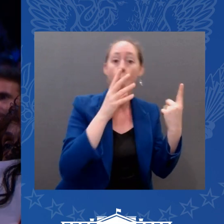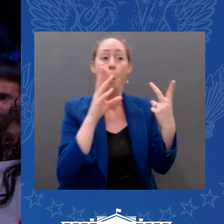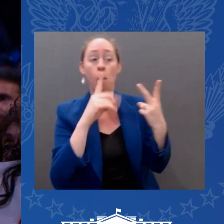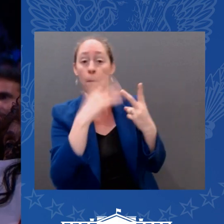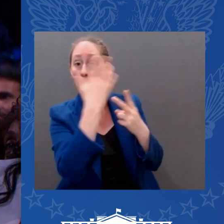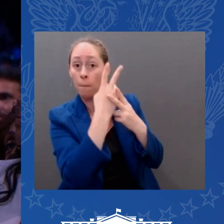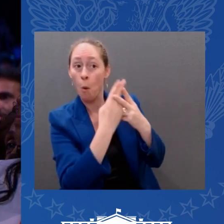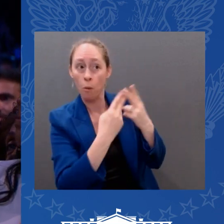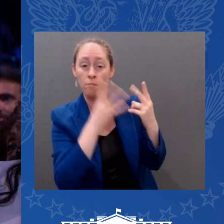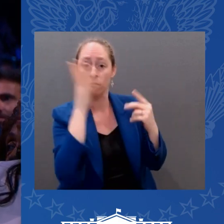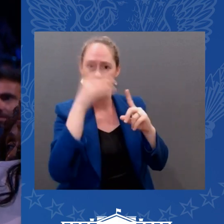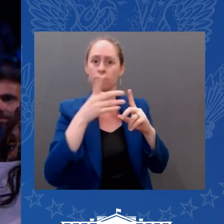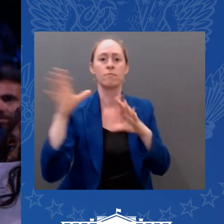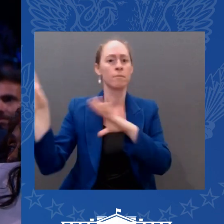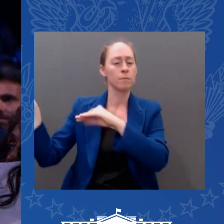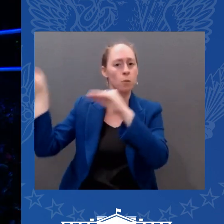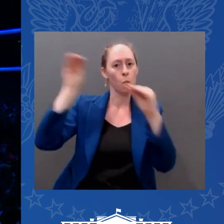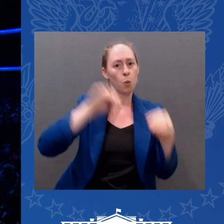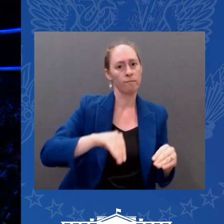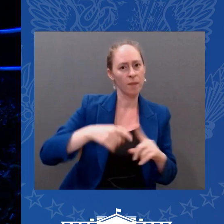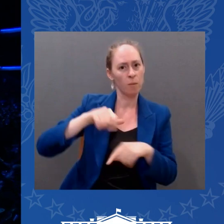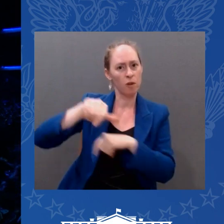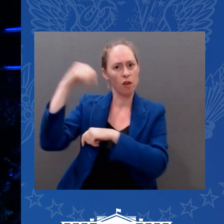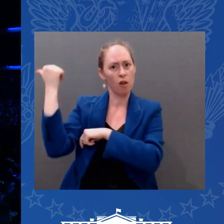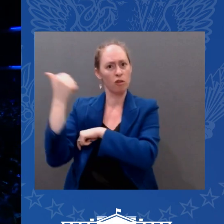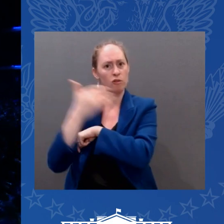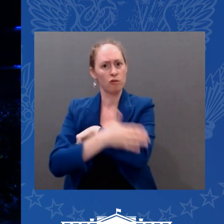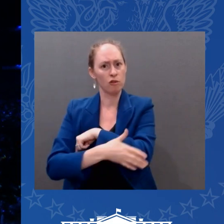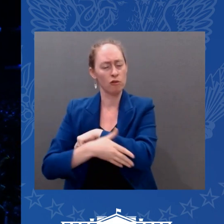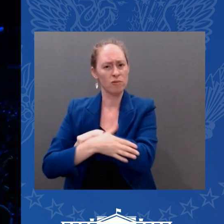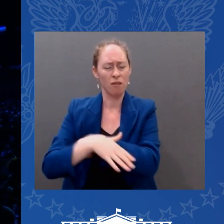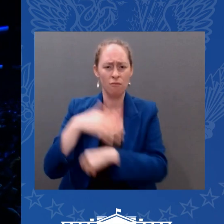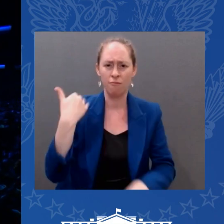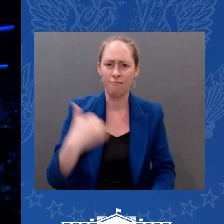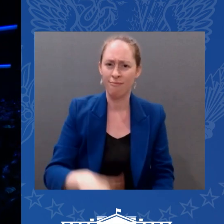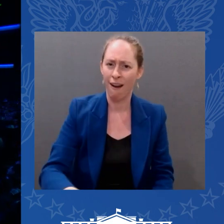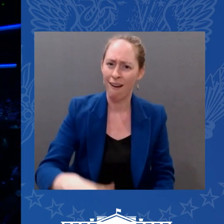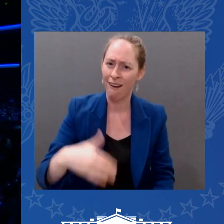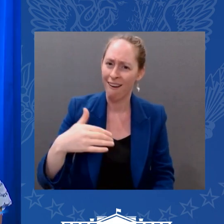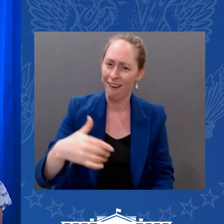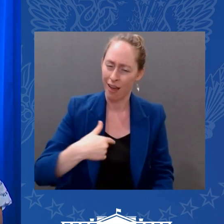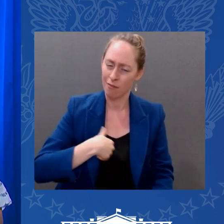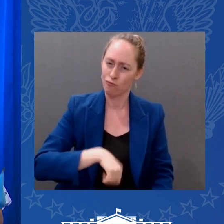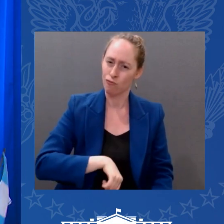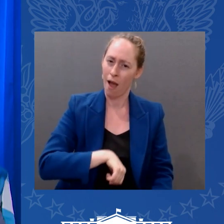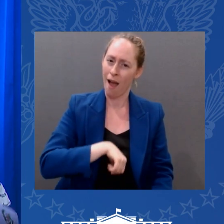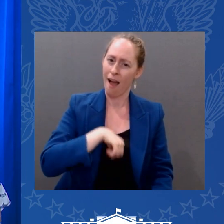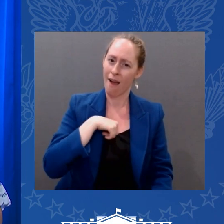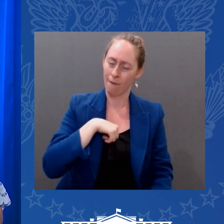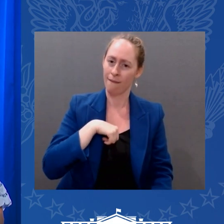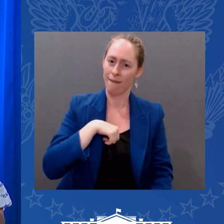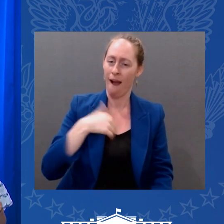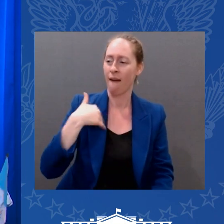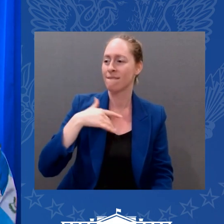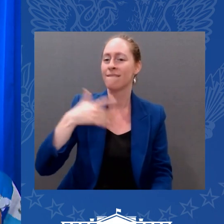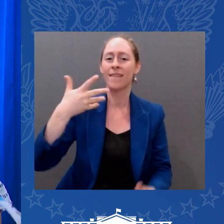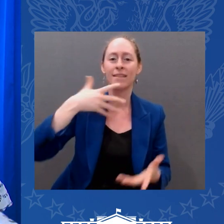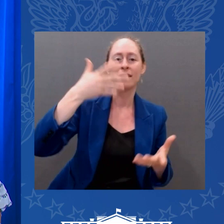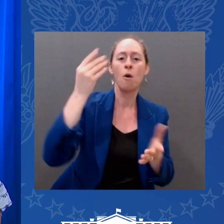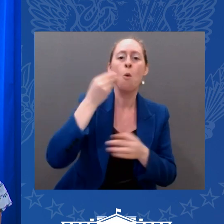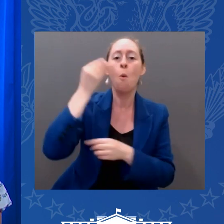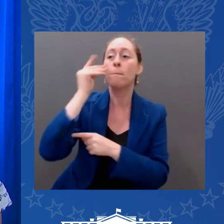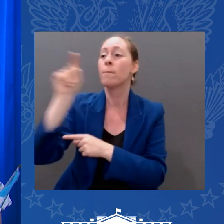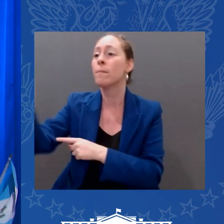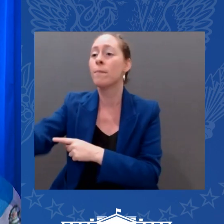That is a deep point of pride. And by the way, it is a point of pride for me to introduce to you someone who is the manifestation